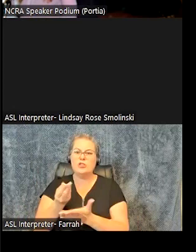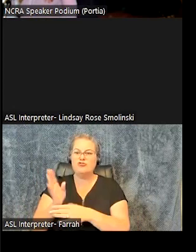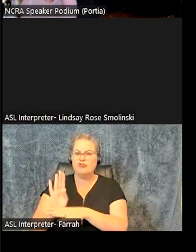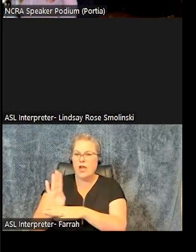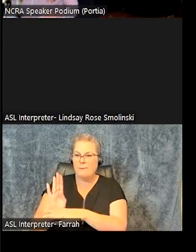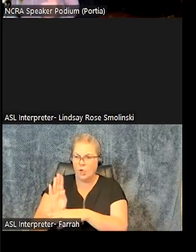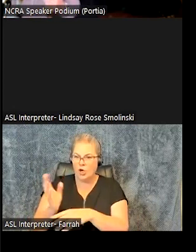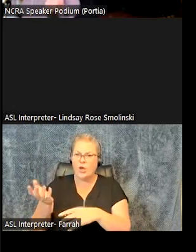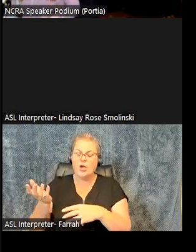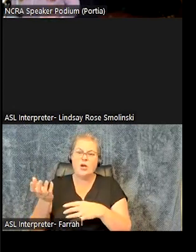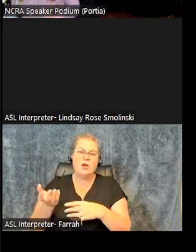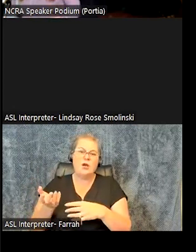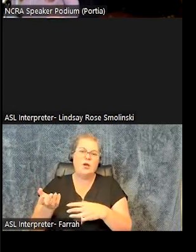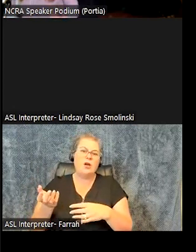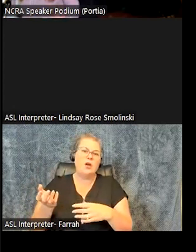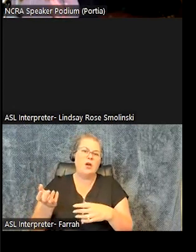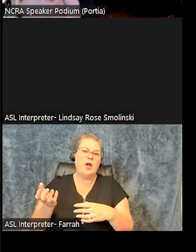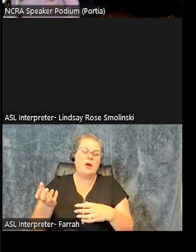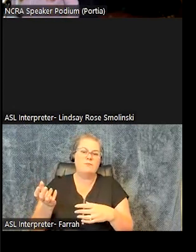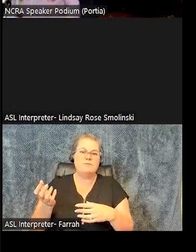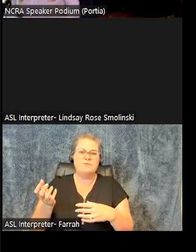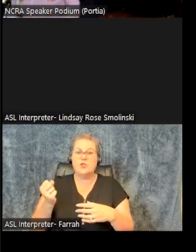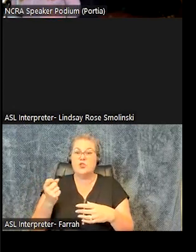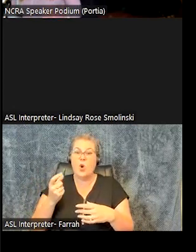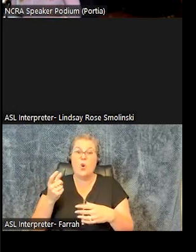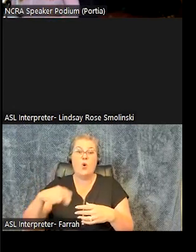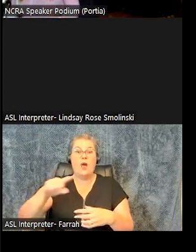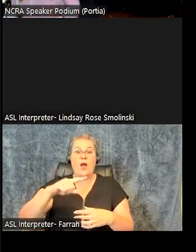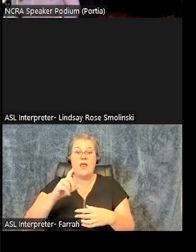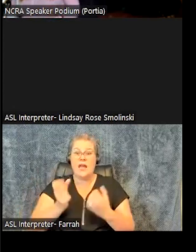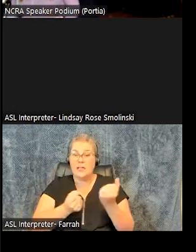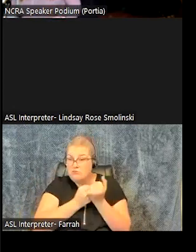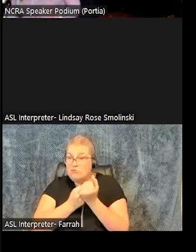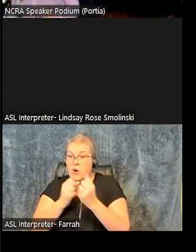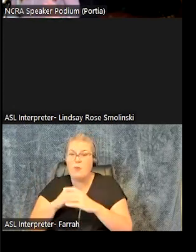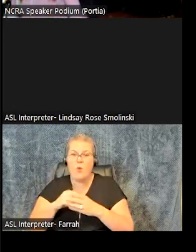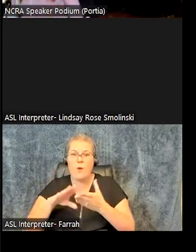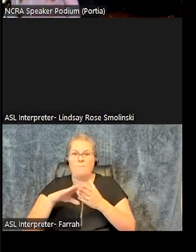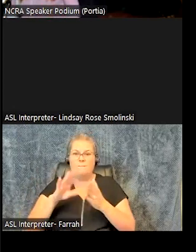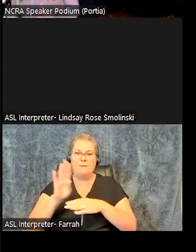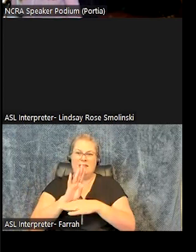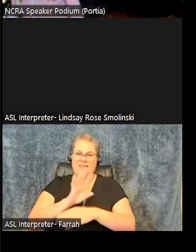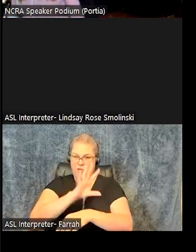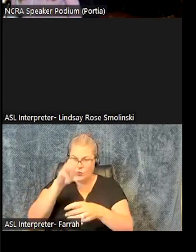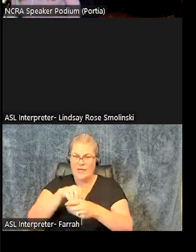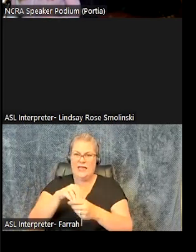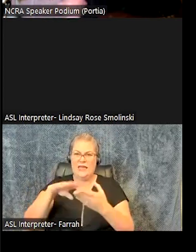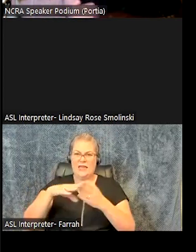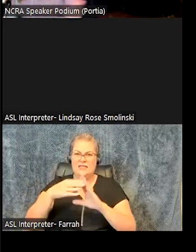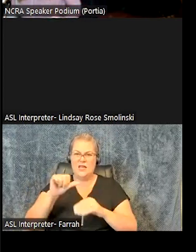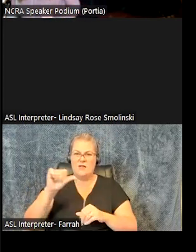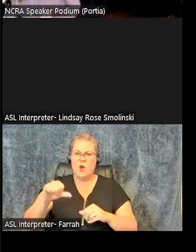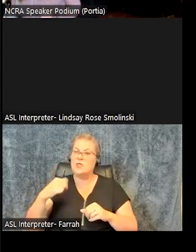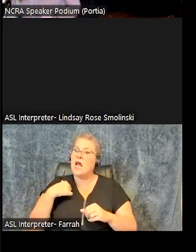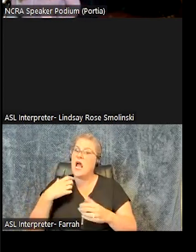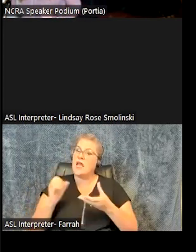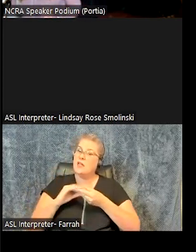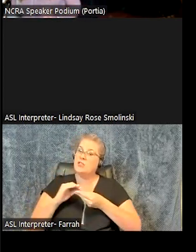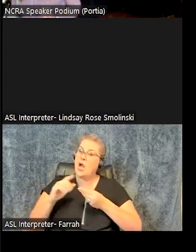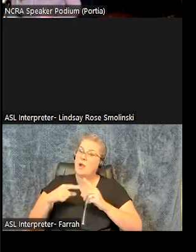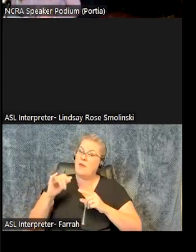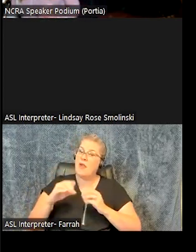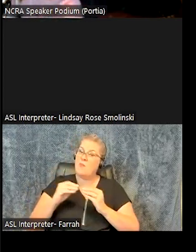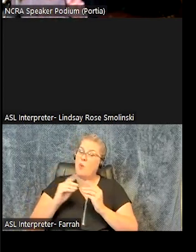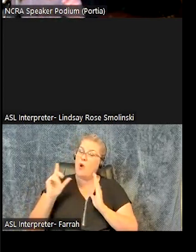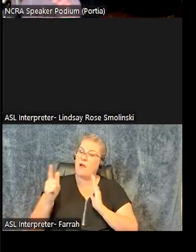of resources so that we can support more businesses within the city of Austin. And I can talk a little bit more of that one-on-one if